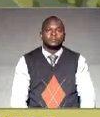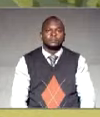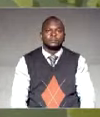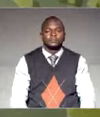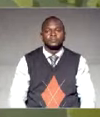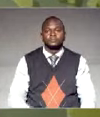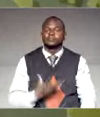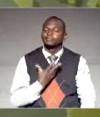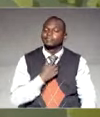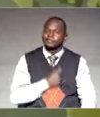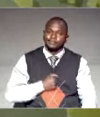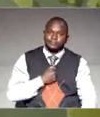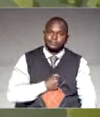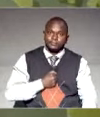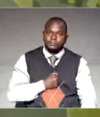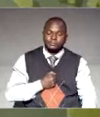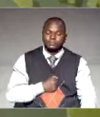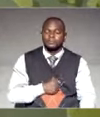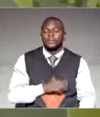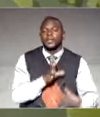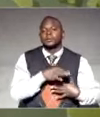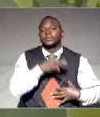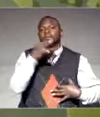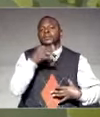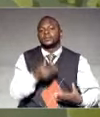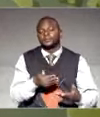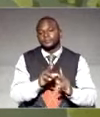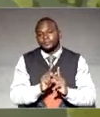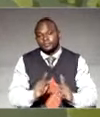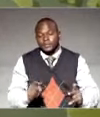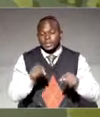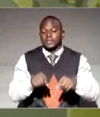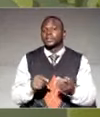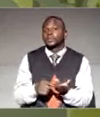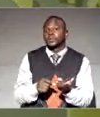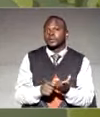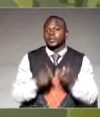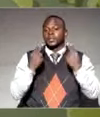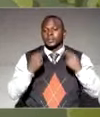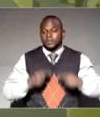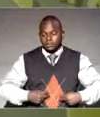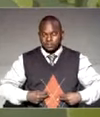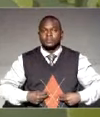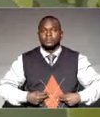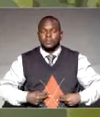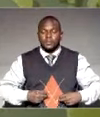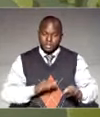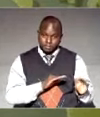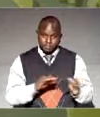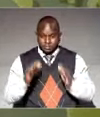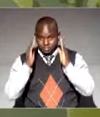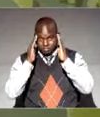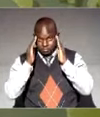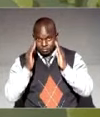Such a tragedy. May their souls rest in peace. This Tuesday in our health reader,